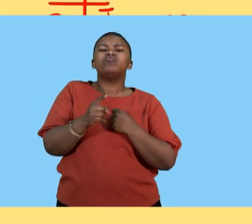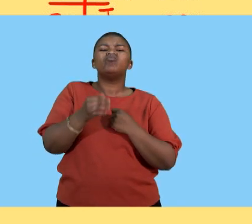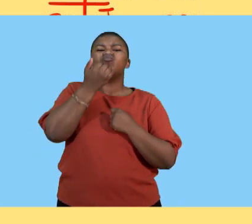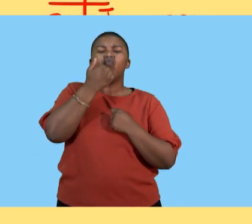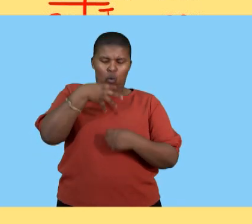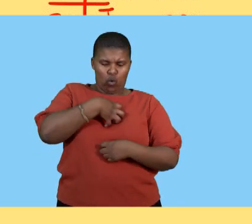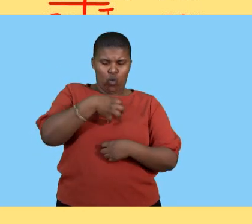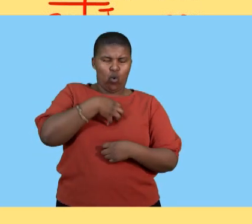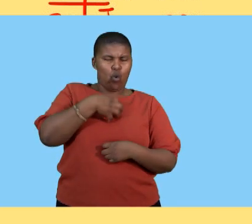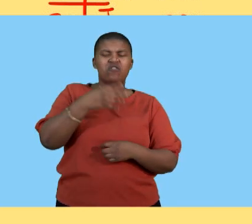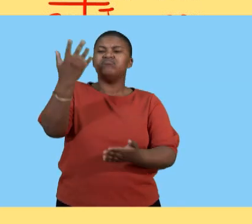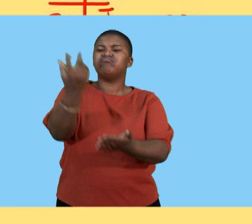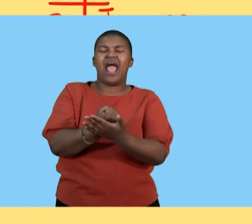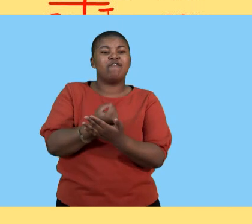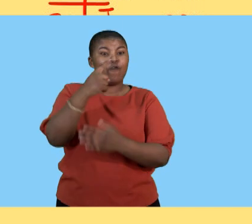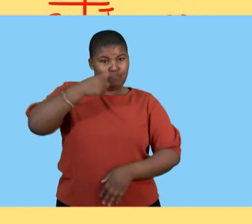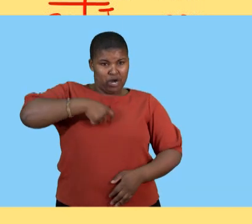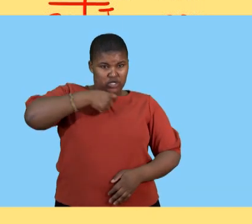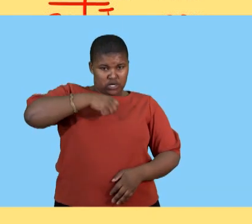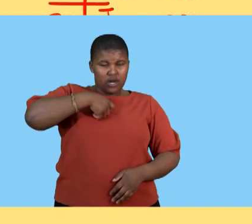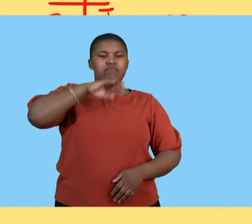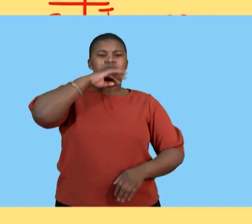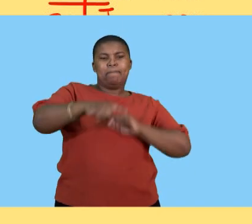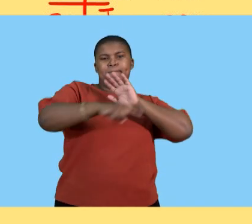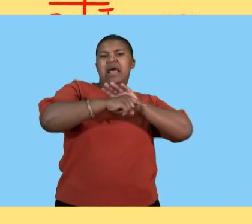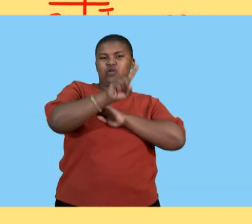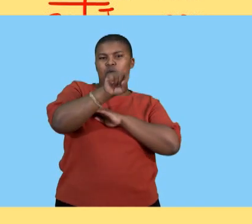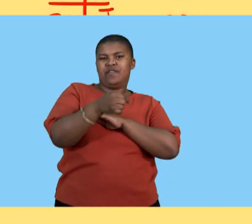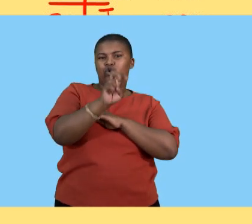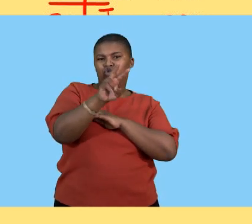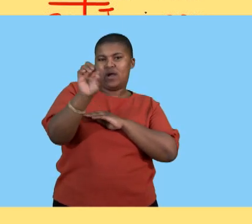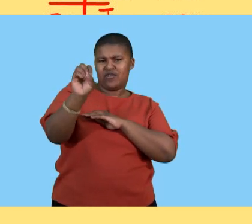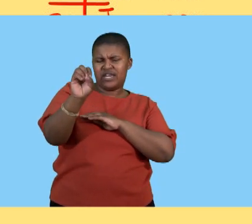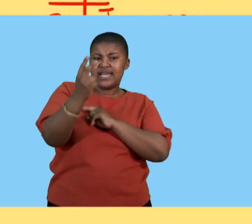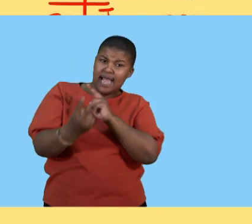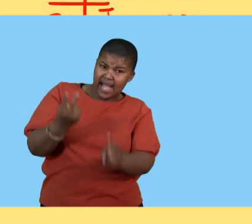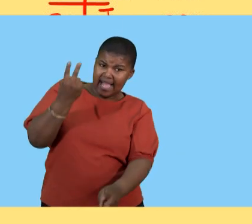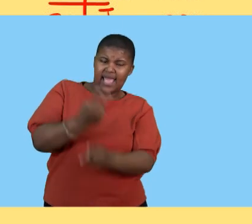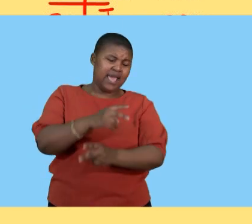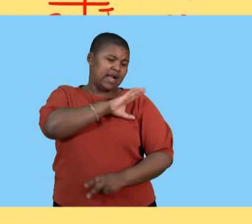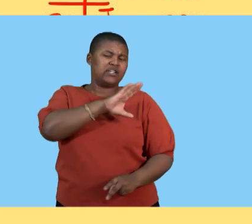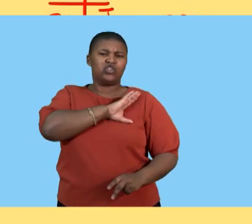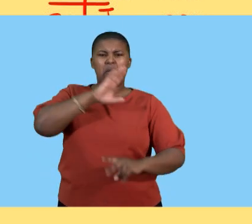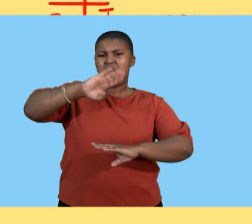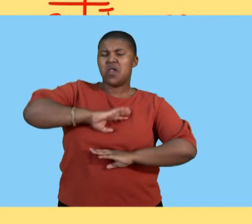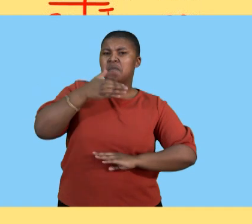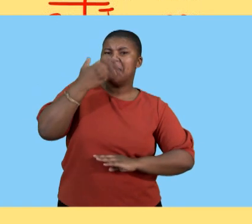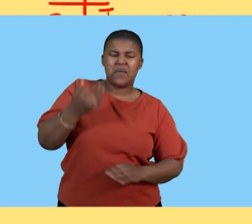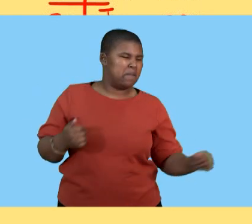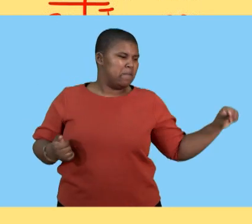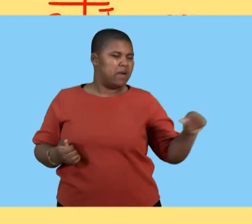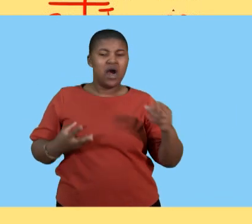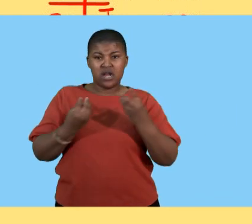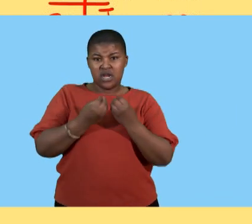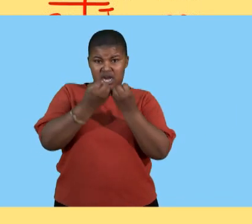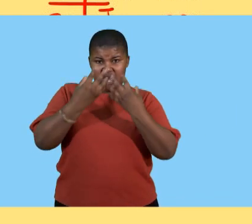with goods taken by the owner for personal use. Drawings, we subtracted it. Now, another customer has returned